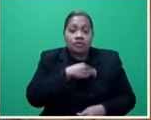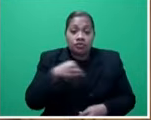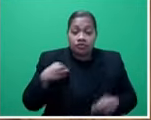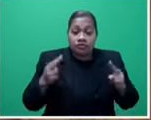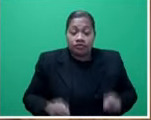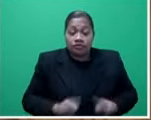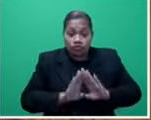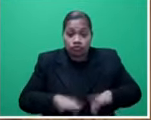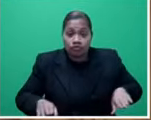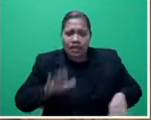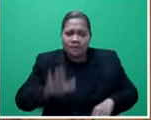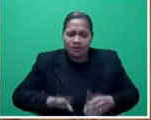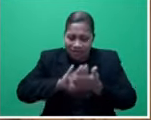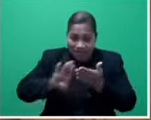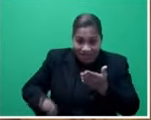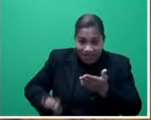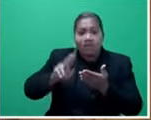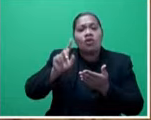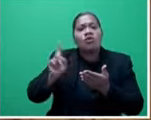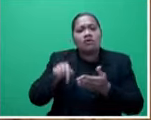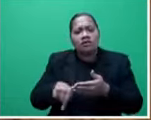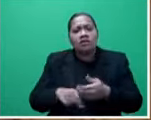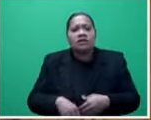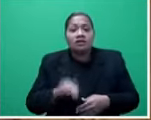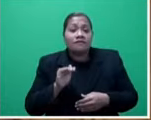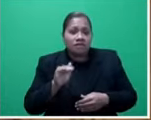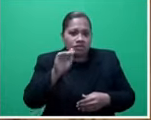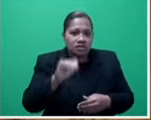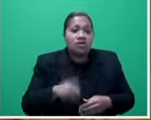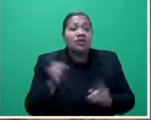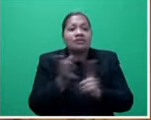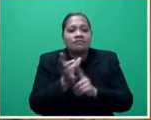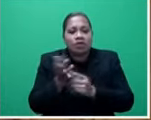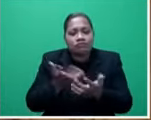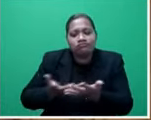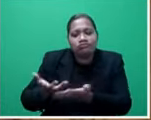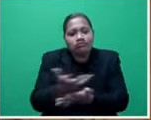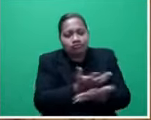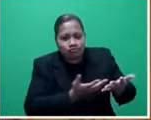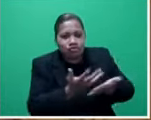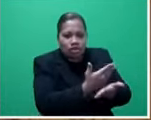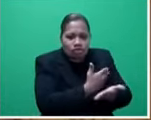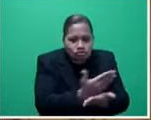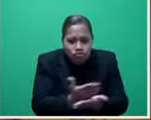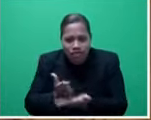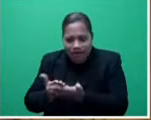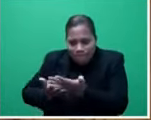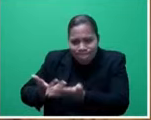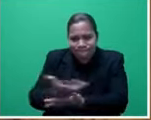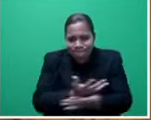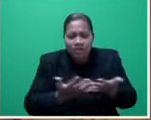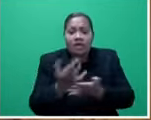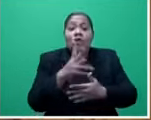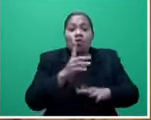Alleviation in the near future due to the significant importance of consolidating and sharing the consistent disability states for